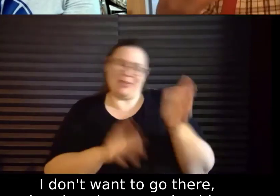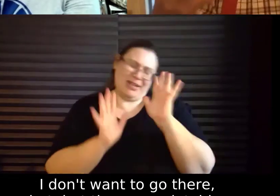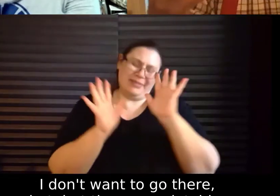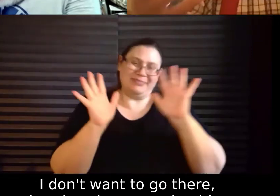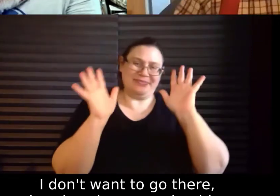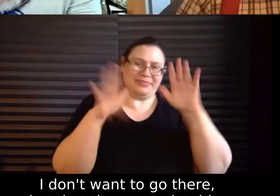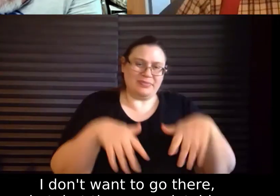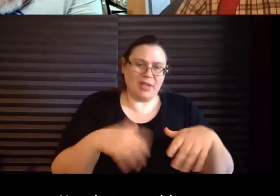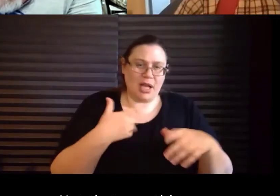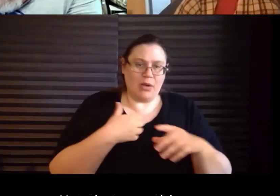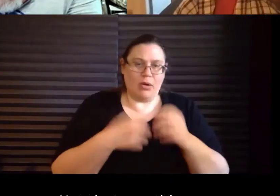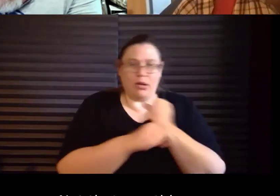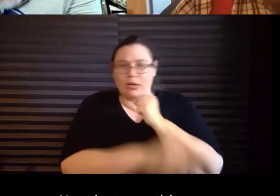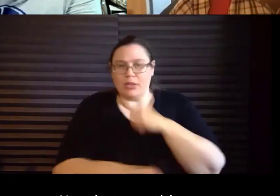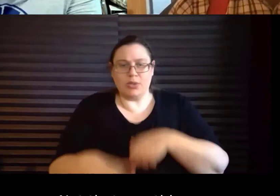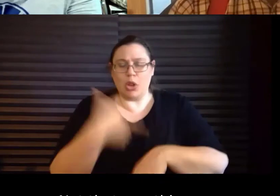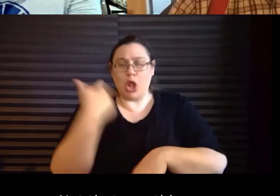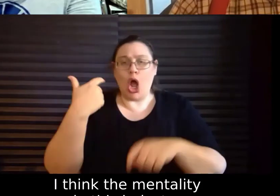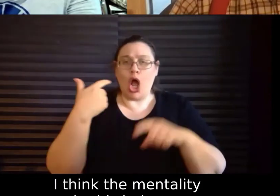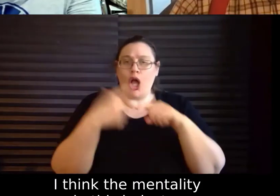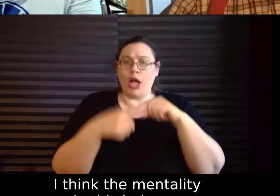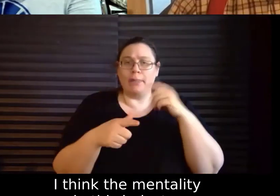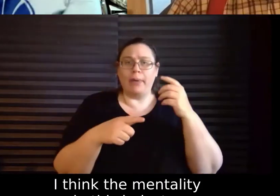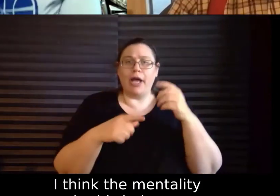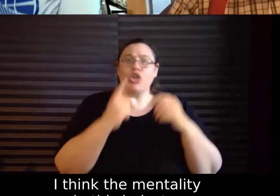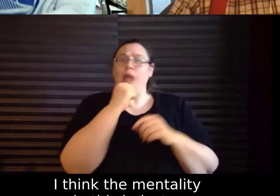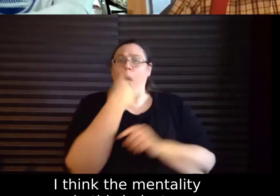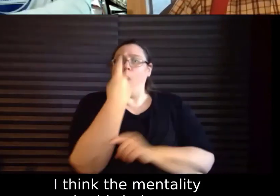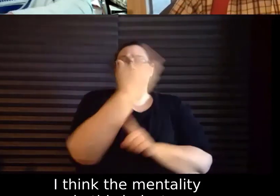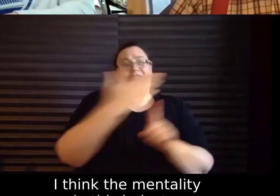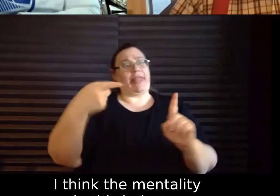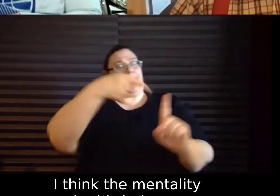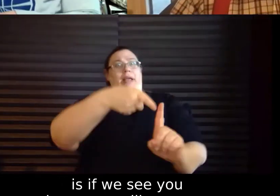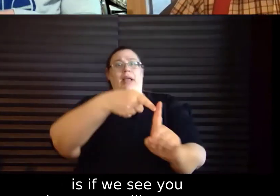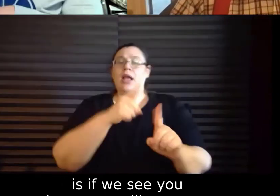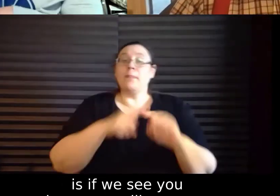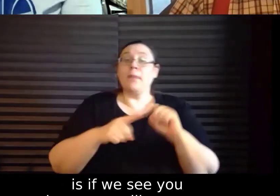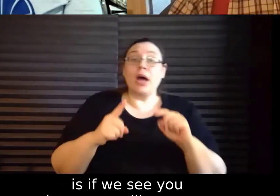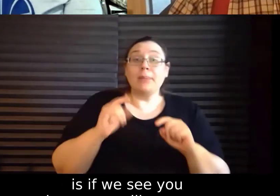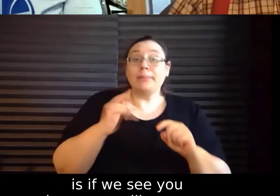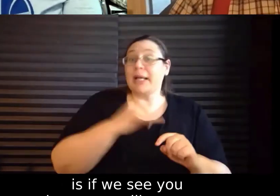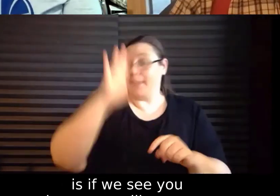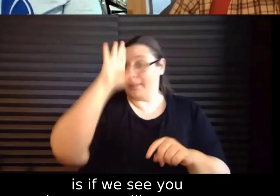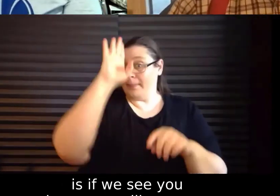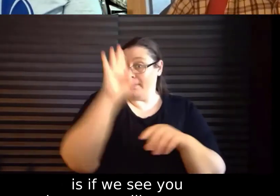but they're relatable. It's not that one thing. And I think the mentality in this industry is,